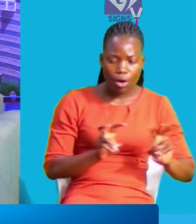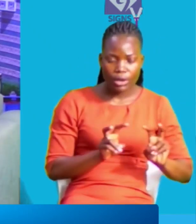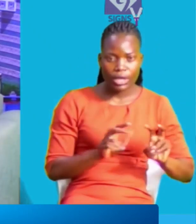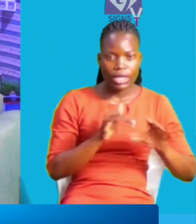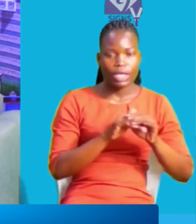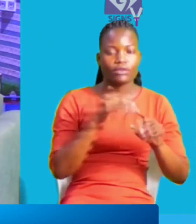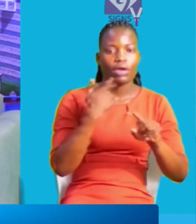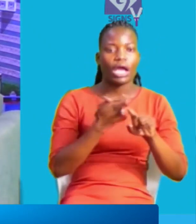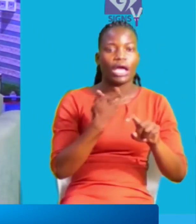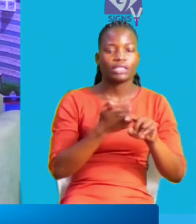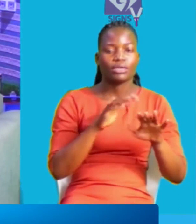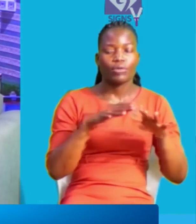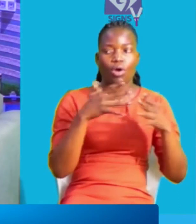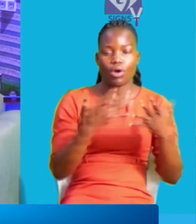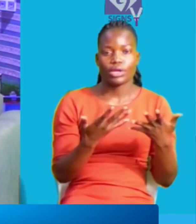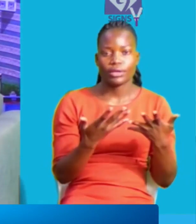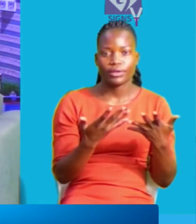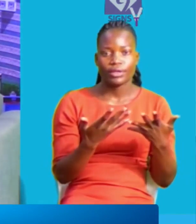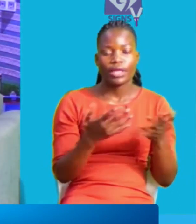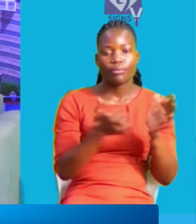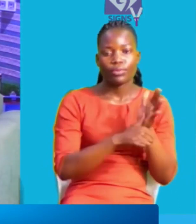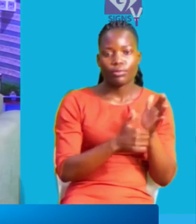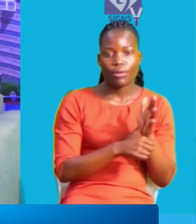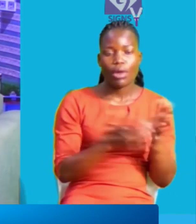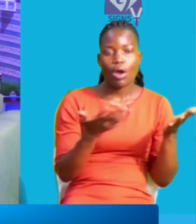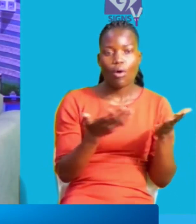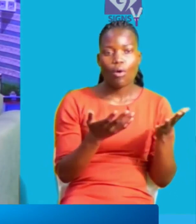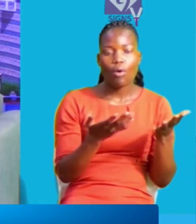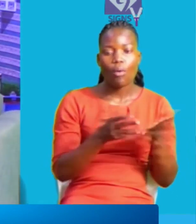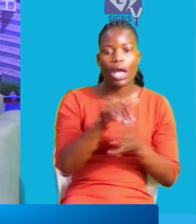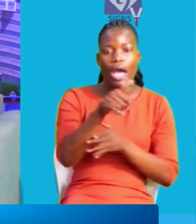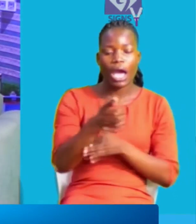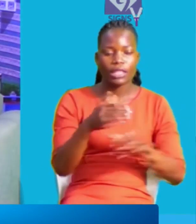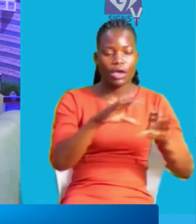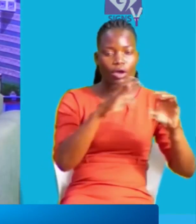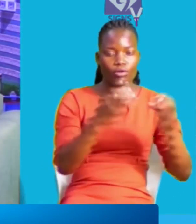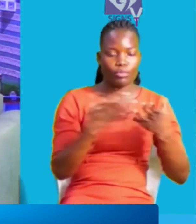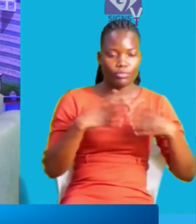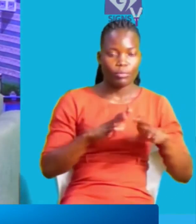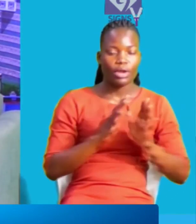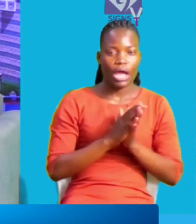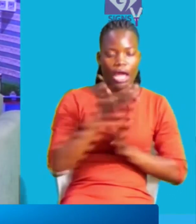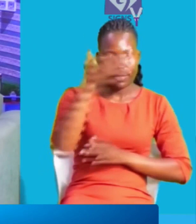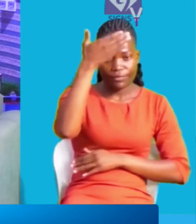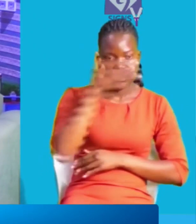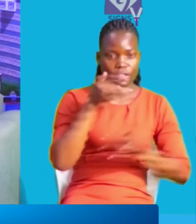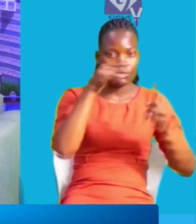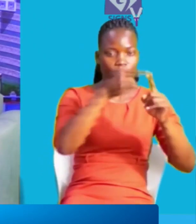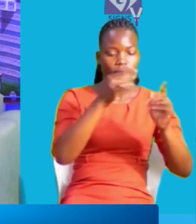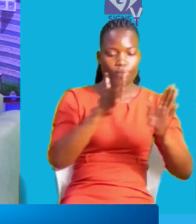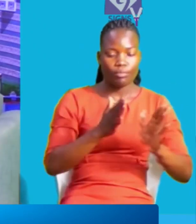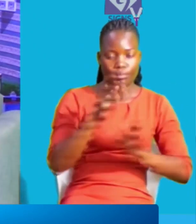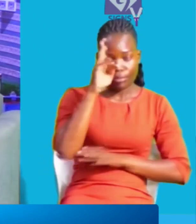look into some difficulties or problem where these other group of people, they are facing towards police